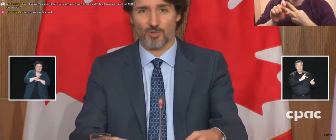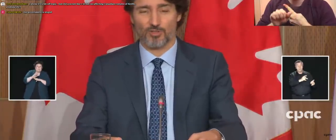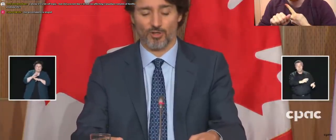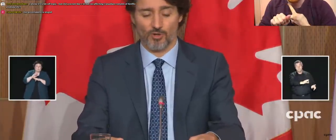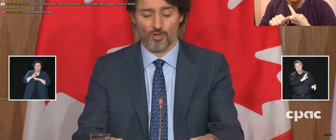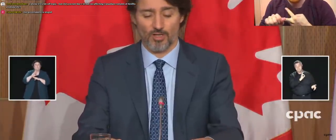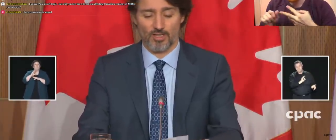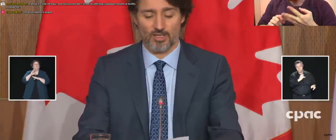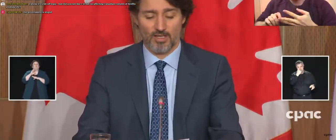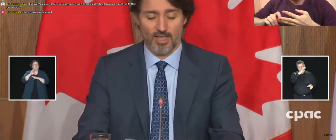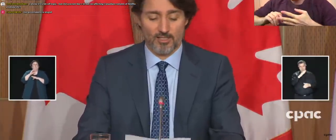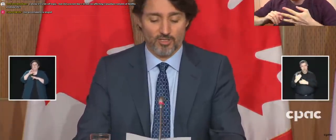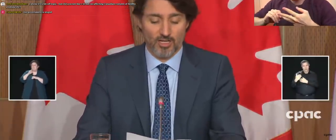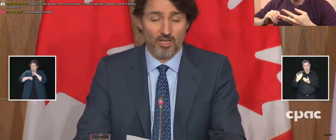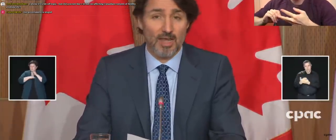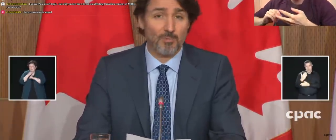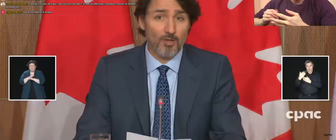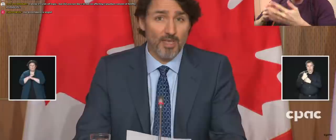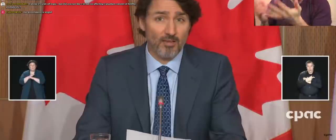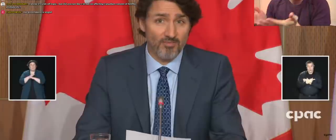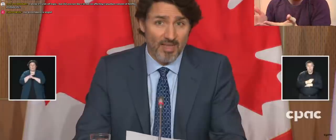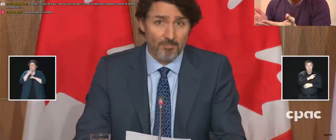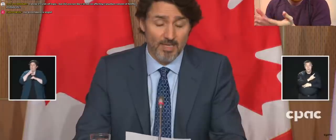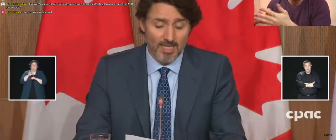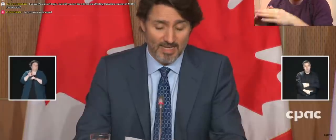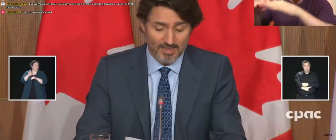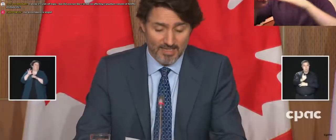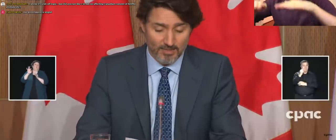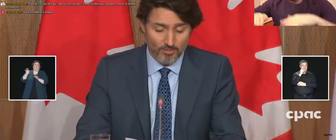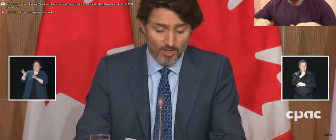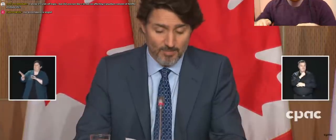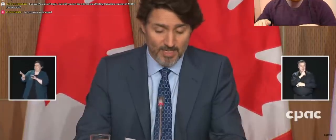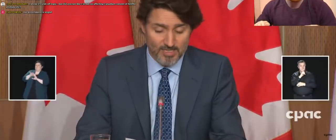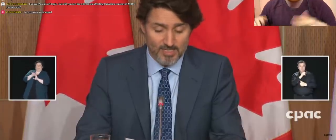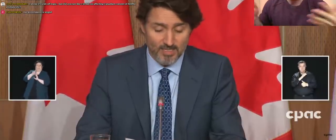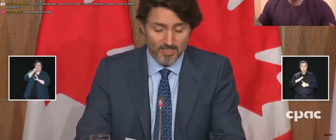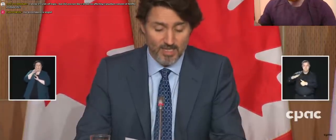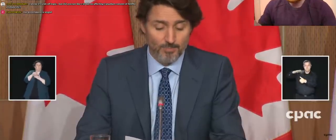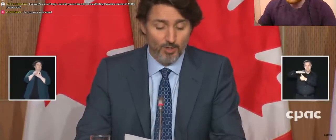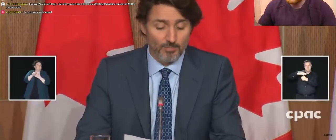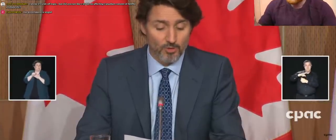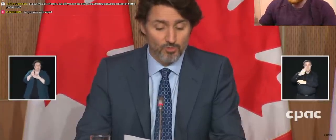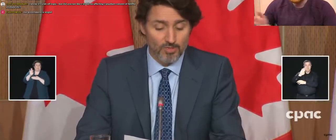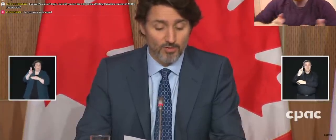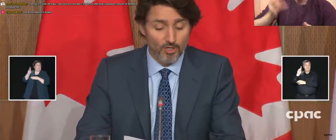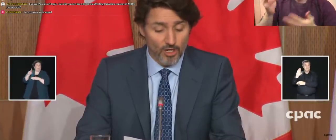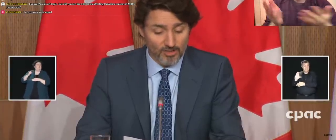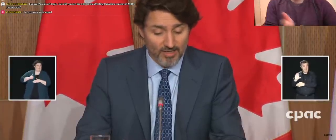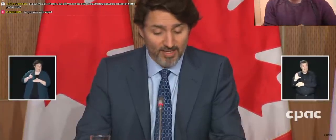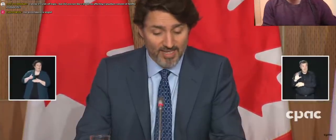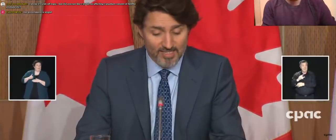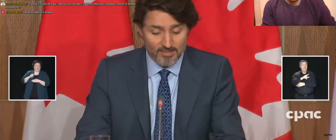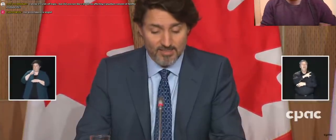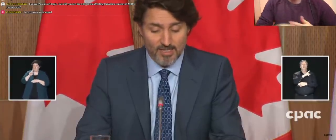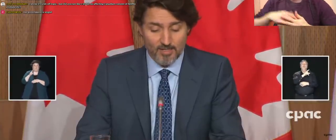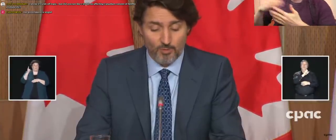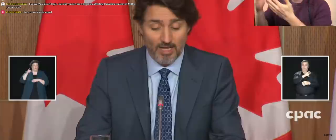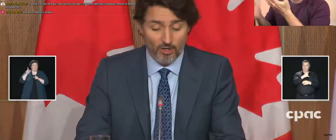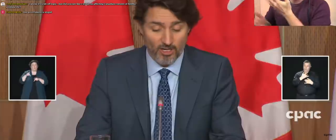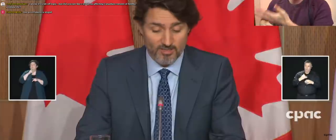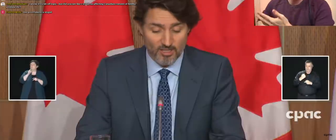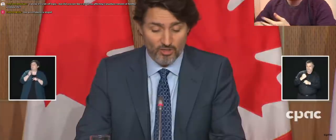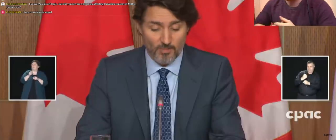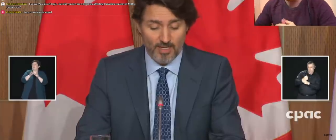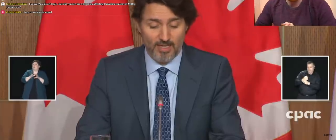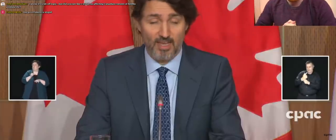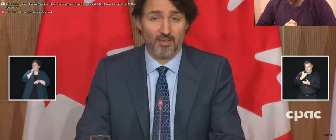the extension is going to look like. Are they actually going to be able to get this bill passed in order to lower the amount that people are receiving on CRB? Some of these other programs, the